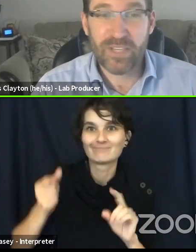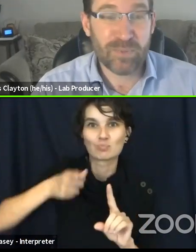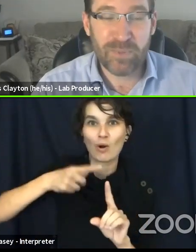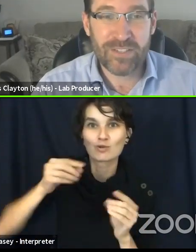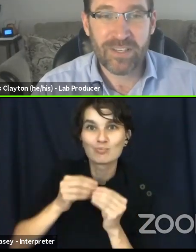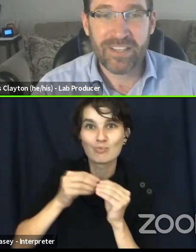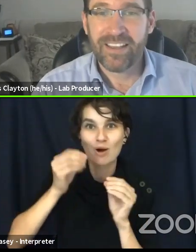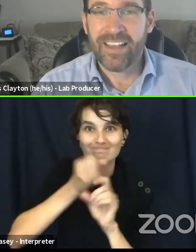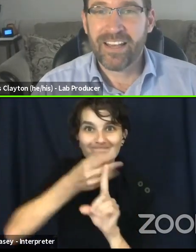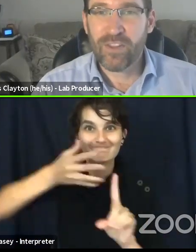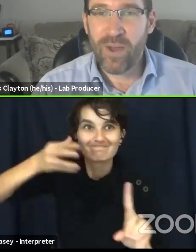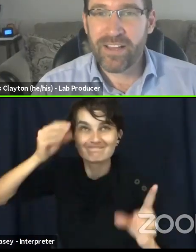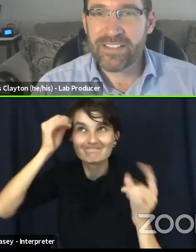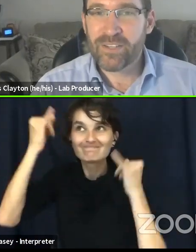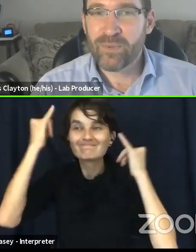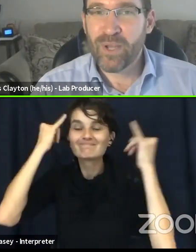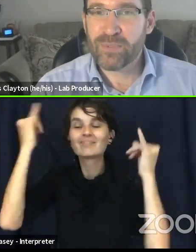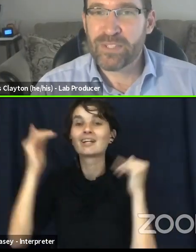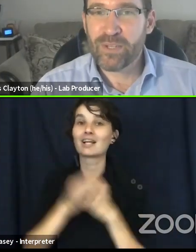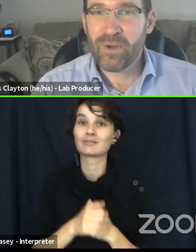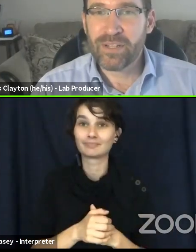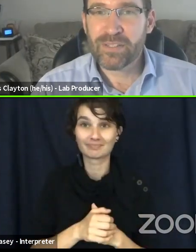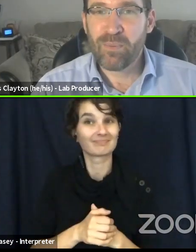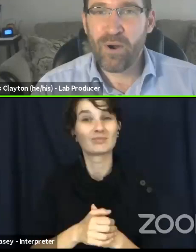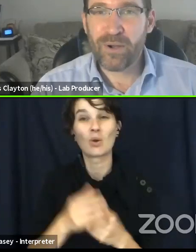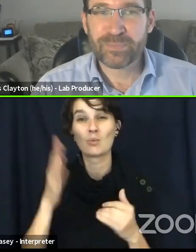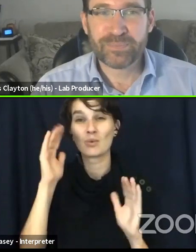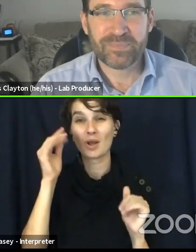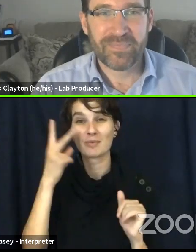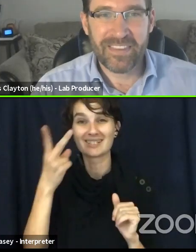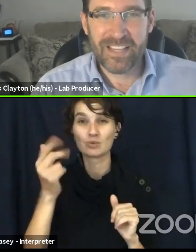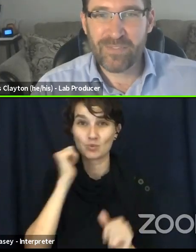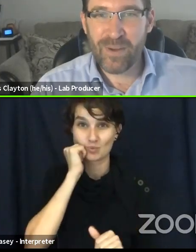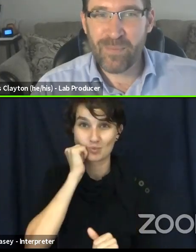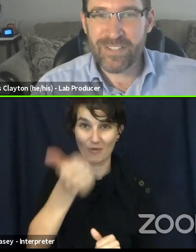West Facebook page. And otherwise, we hope to see you all tomorrow.